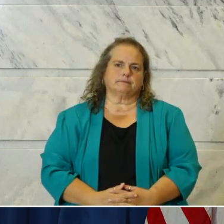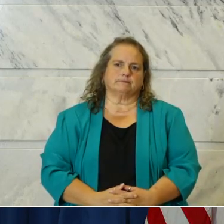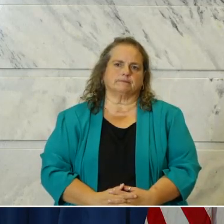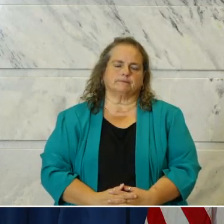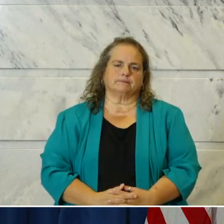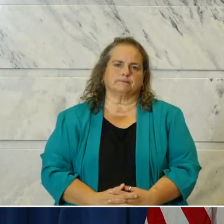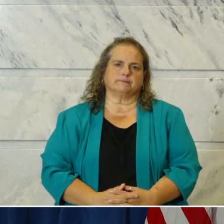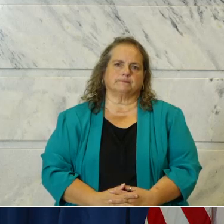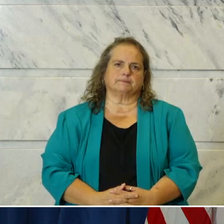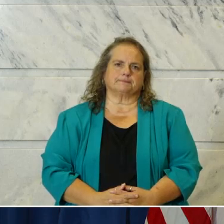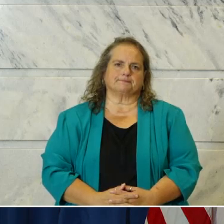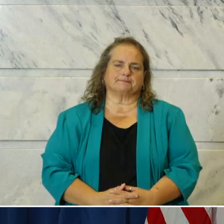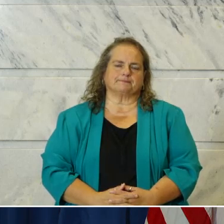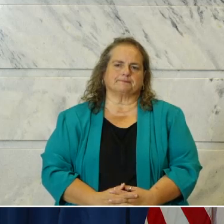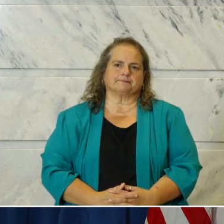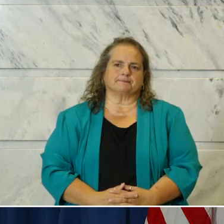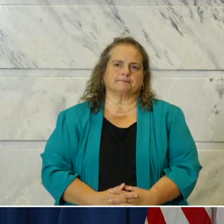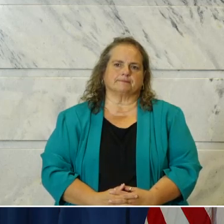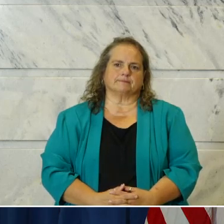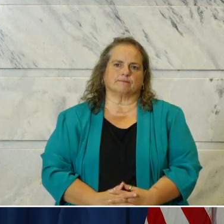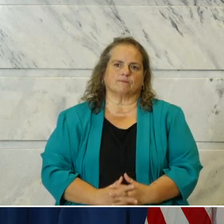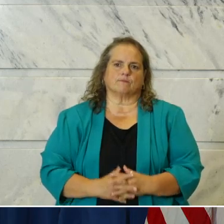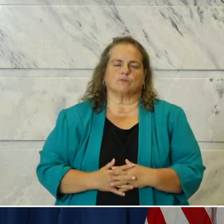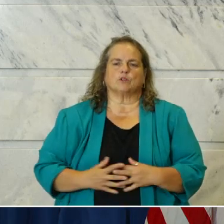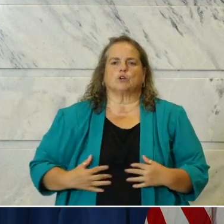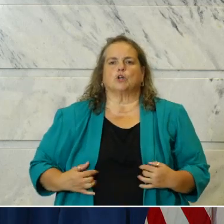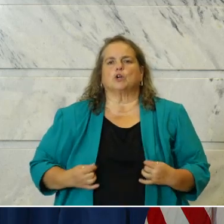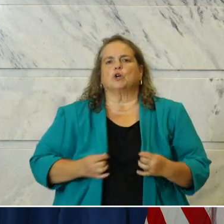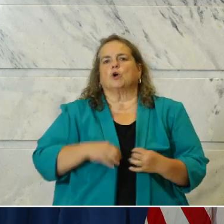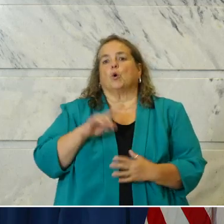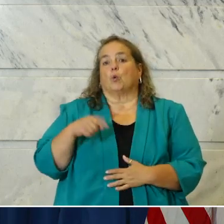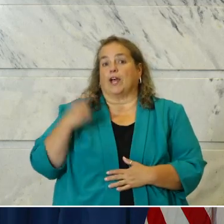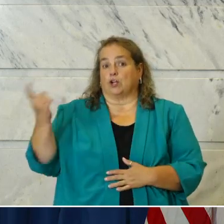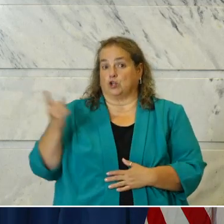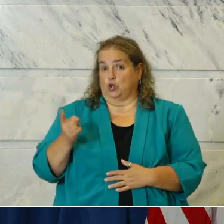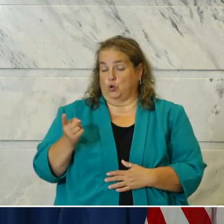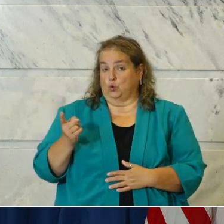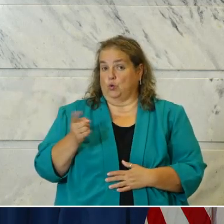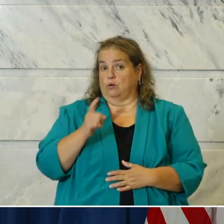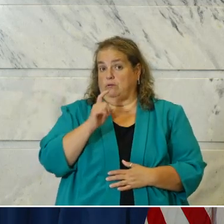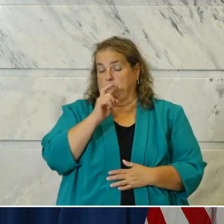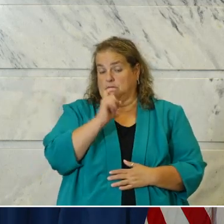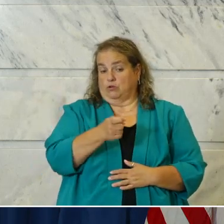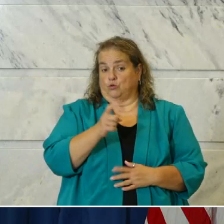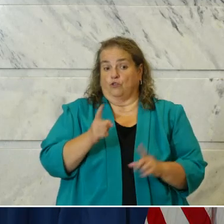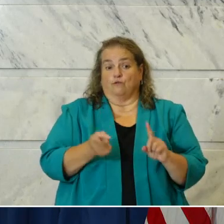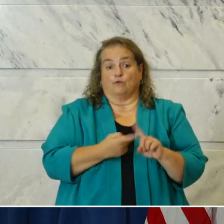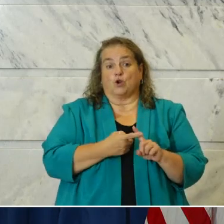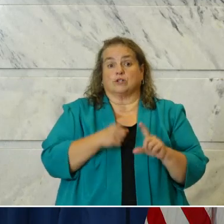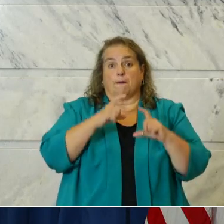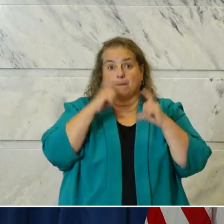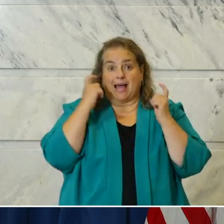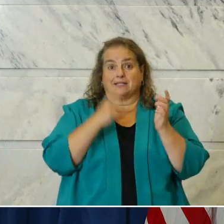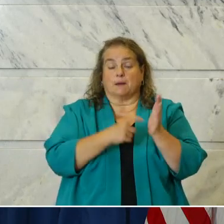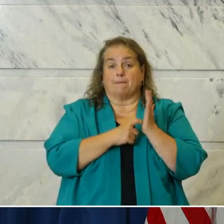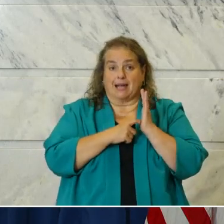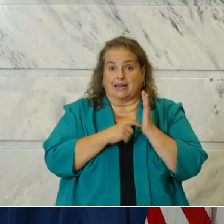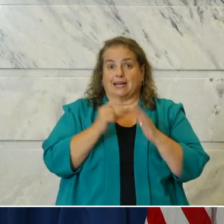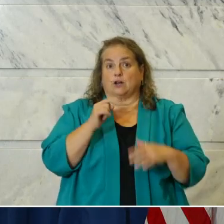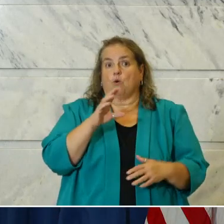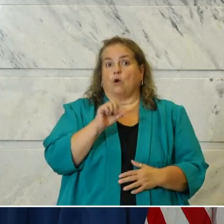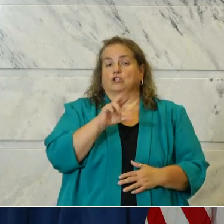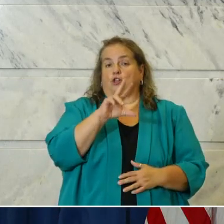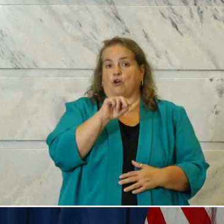When you issued the first mask mandate, it was for 30 days, and I know it was extended, but how long has it been extended for? It